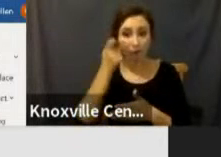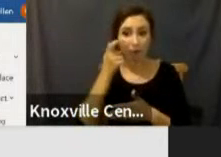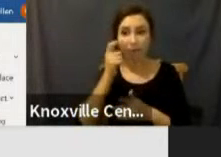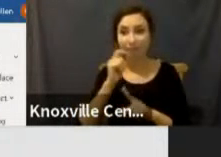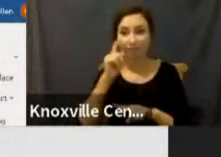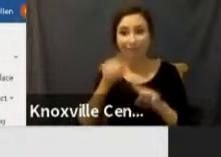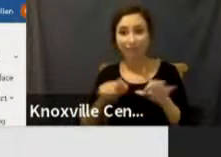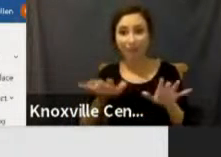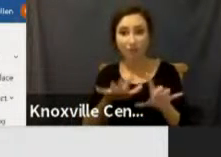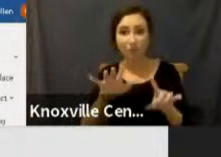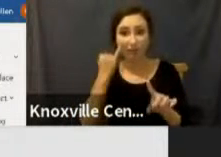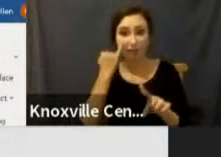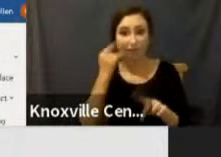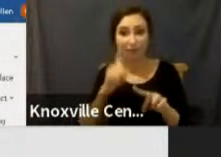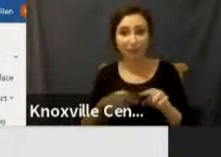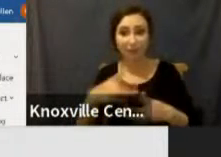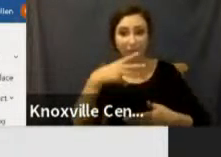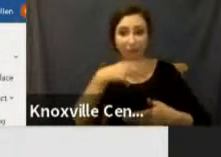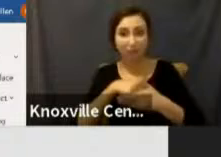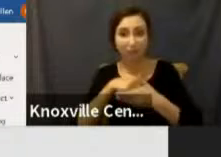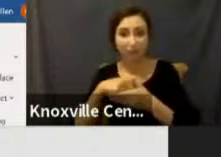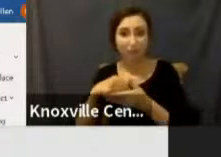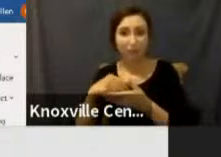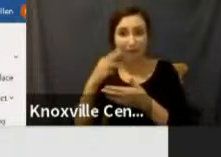they can't participate in extracurricular activity.